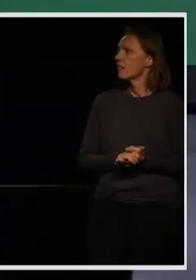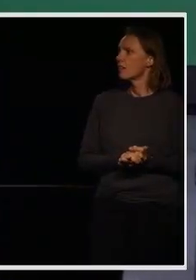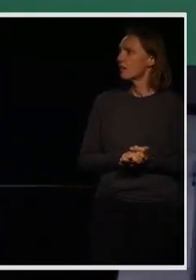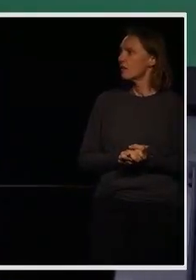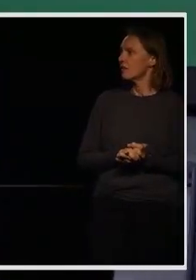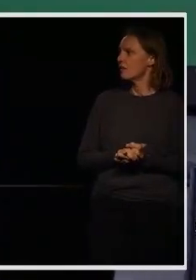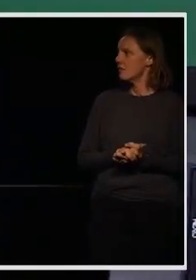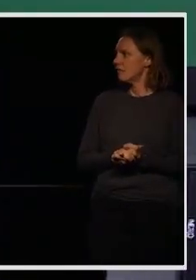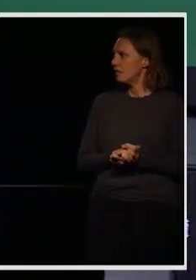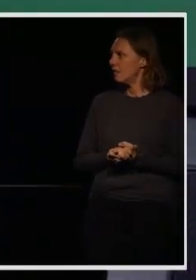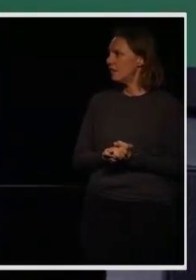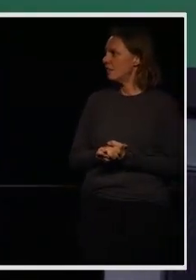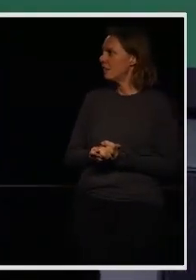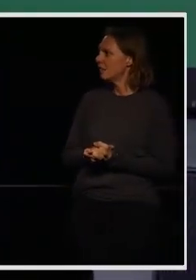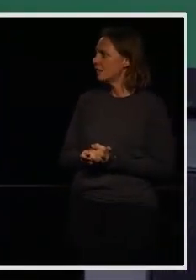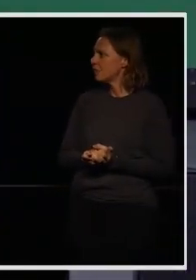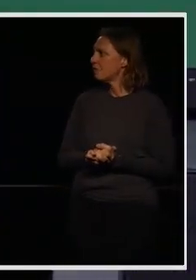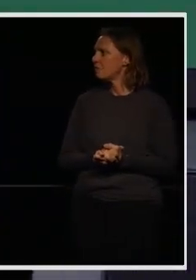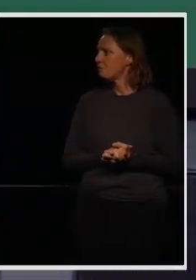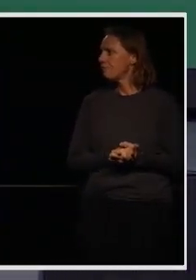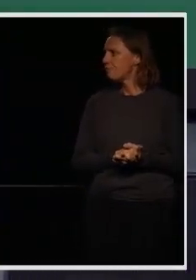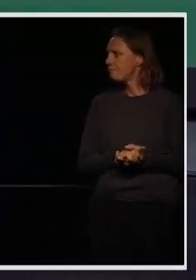Good job. It's a tricky step.